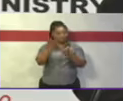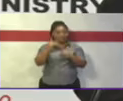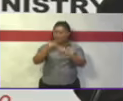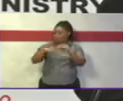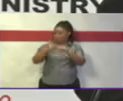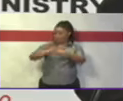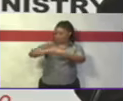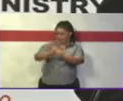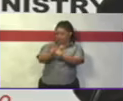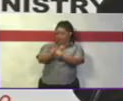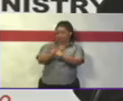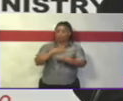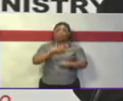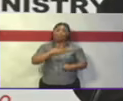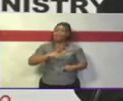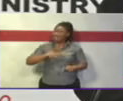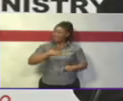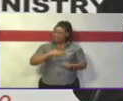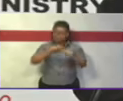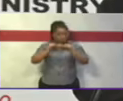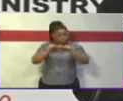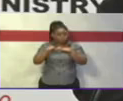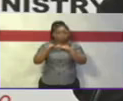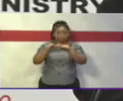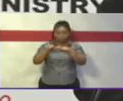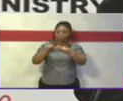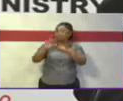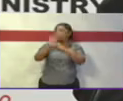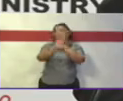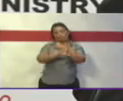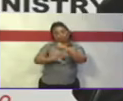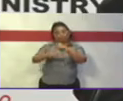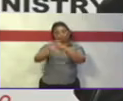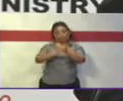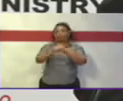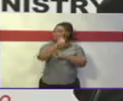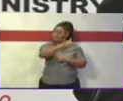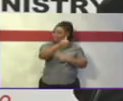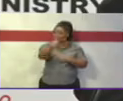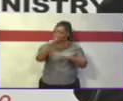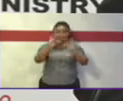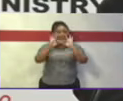please continue to protect yourself and your loved ones.